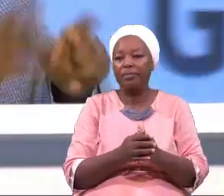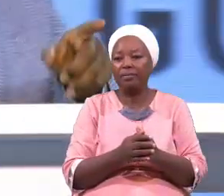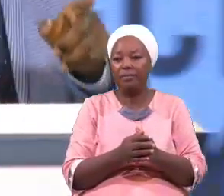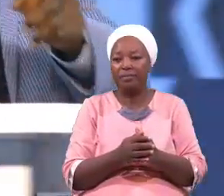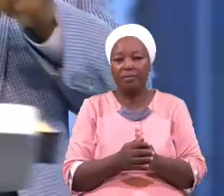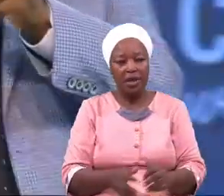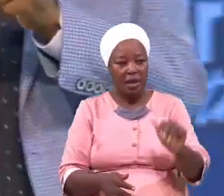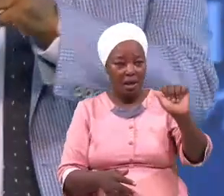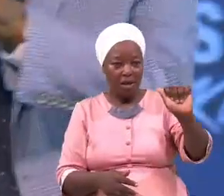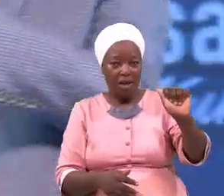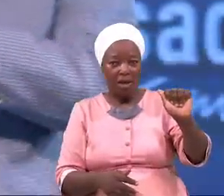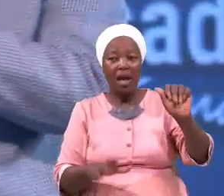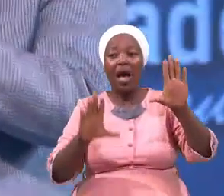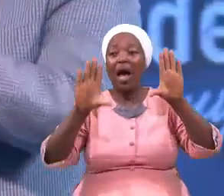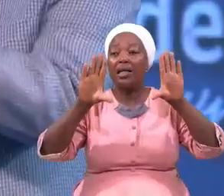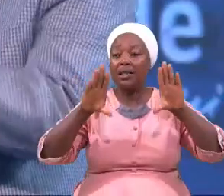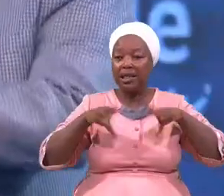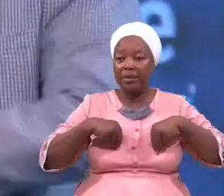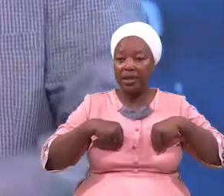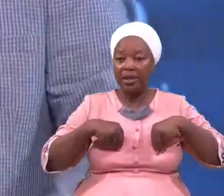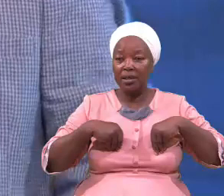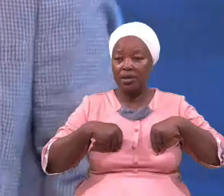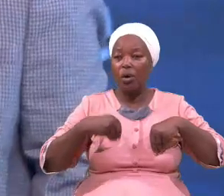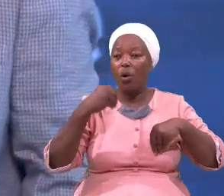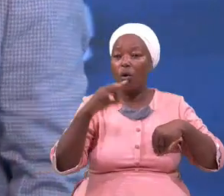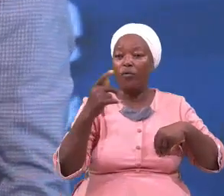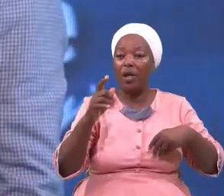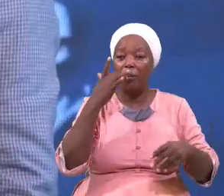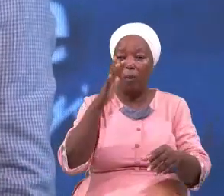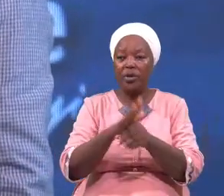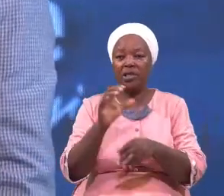A, acceptance of the promises.